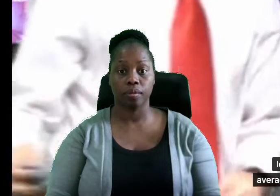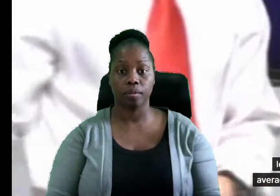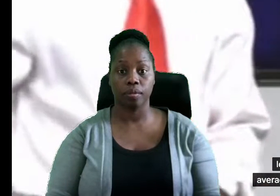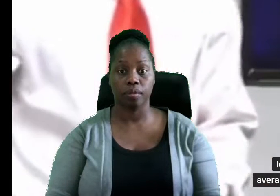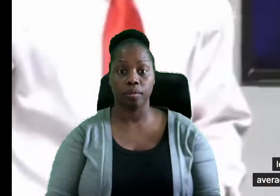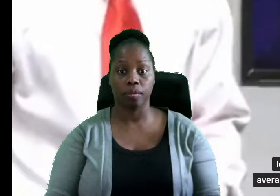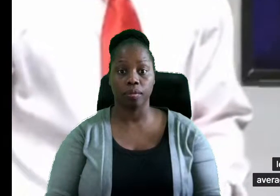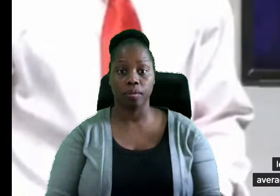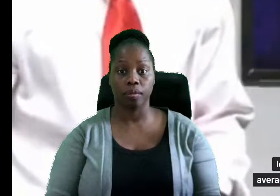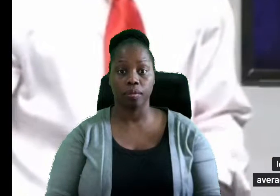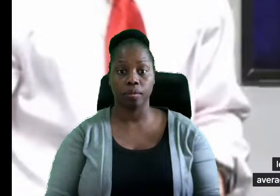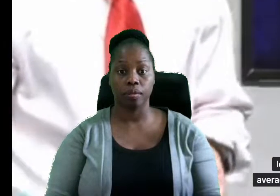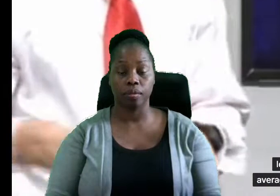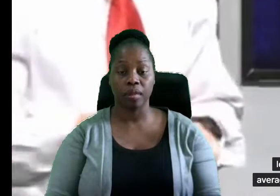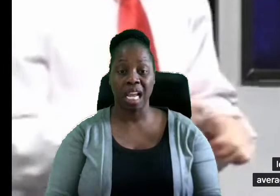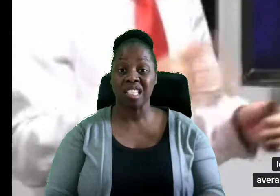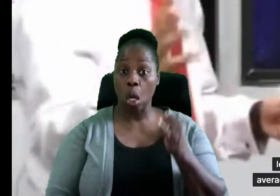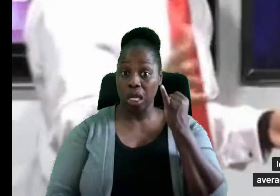Let's say that the teacher